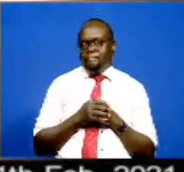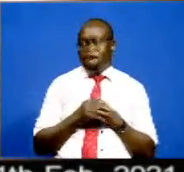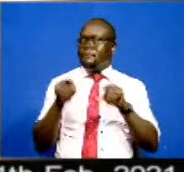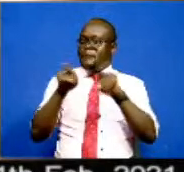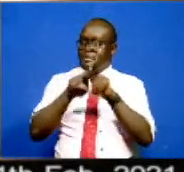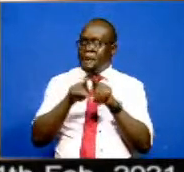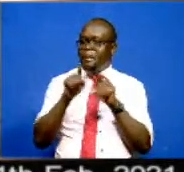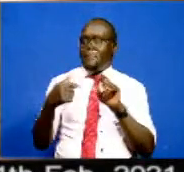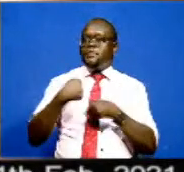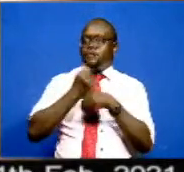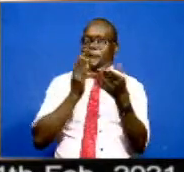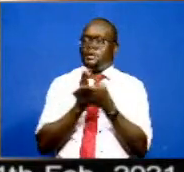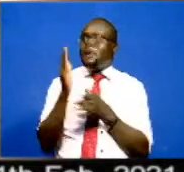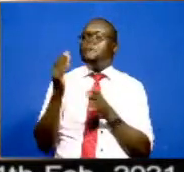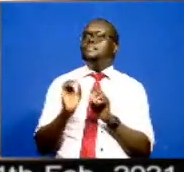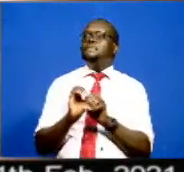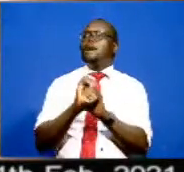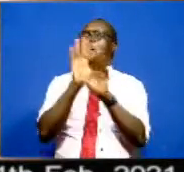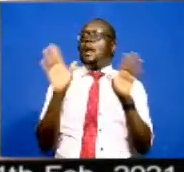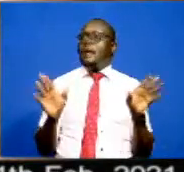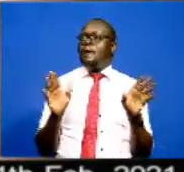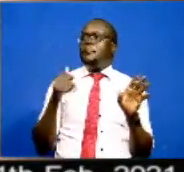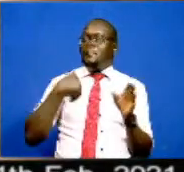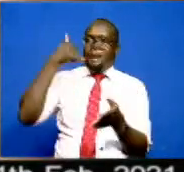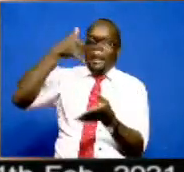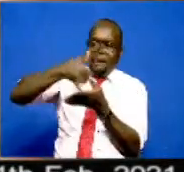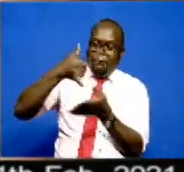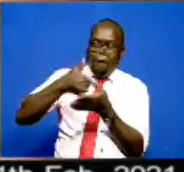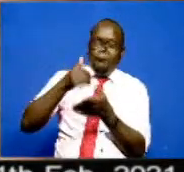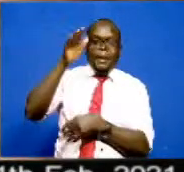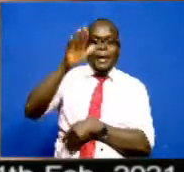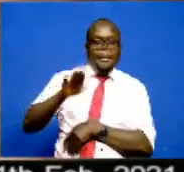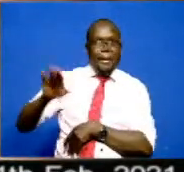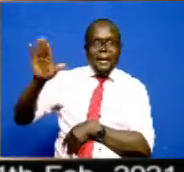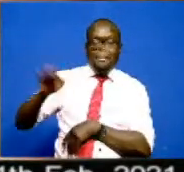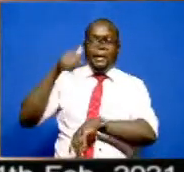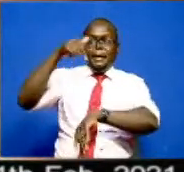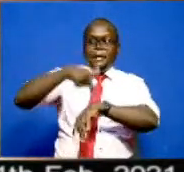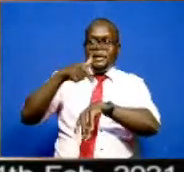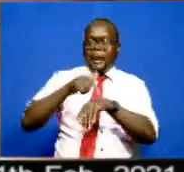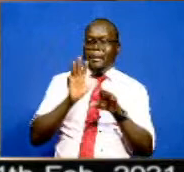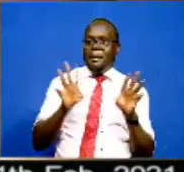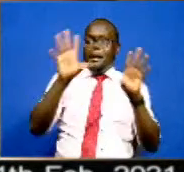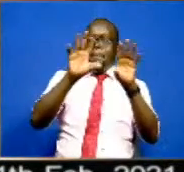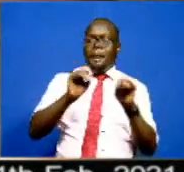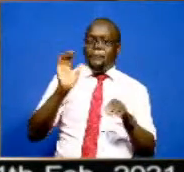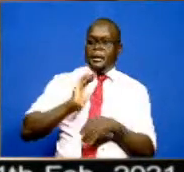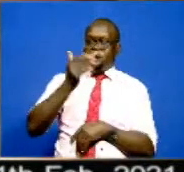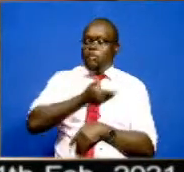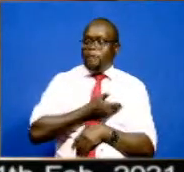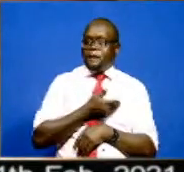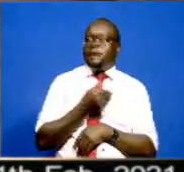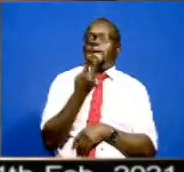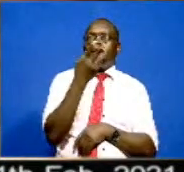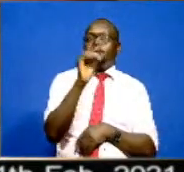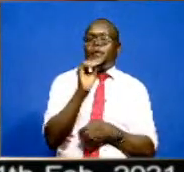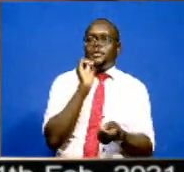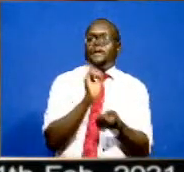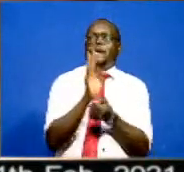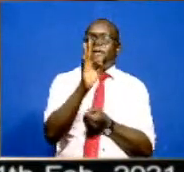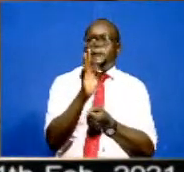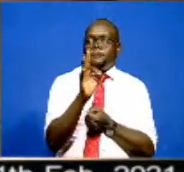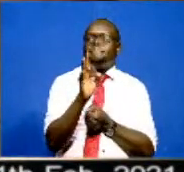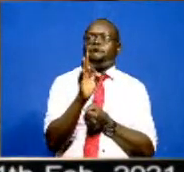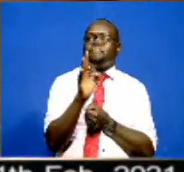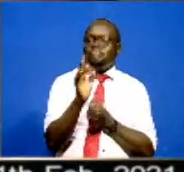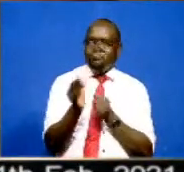to put record straight that I was in this House when the Budget Committee in the last Parliament was